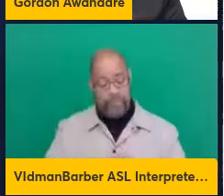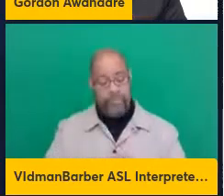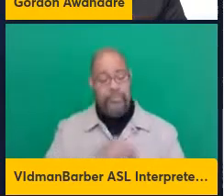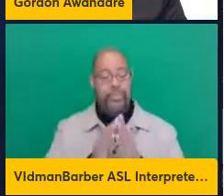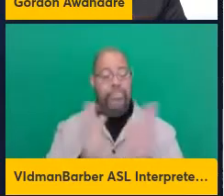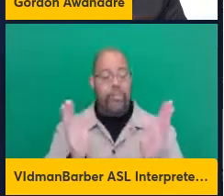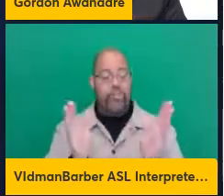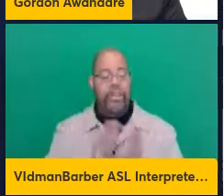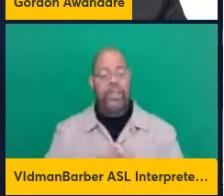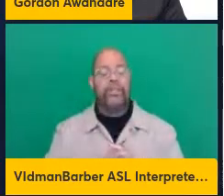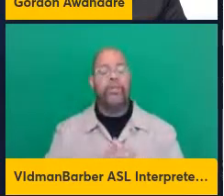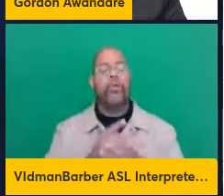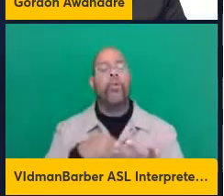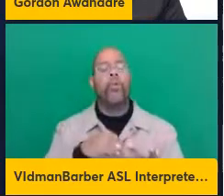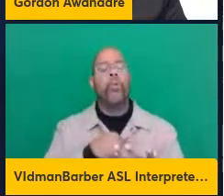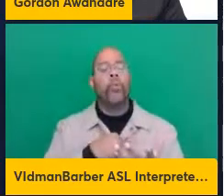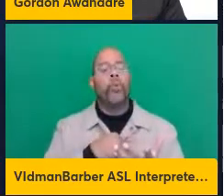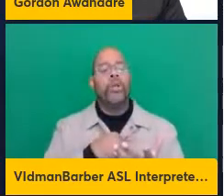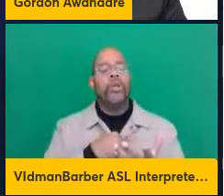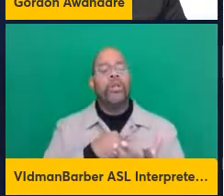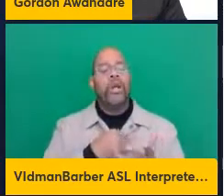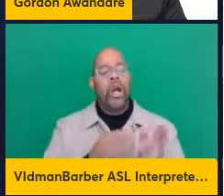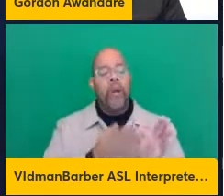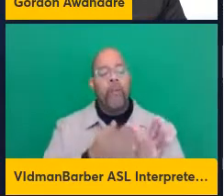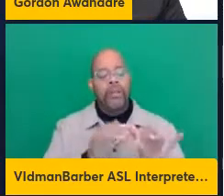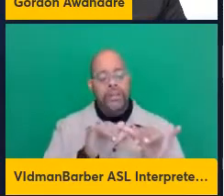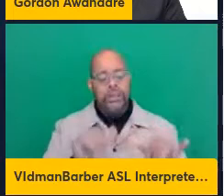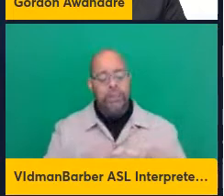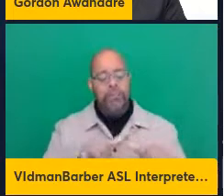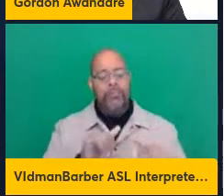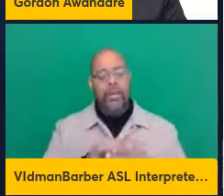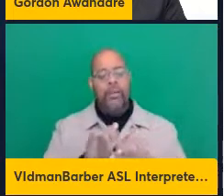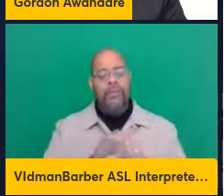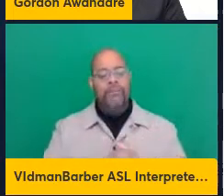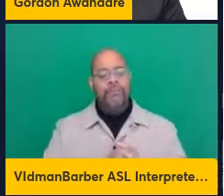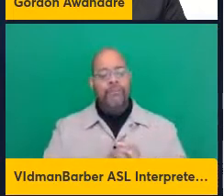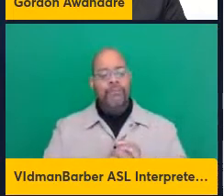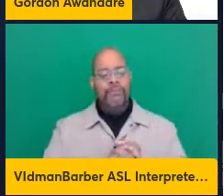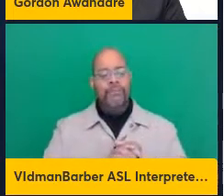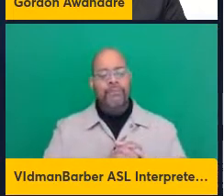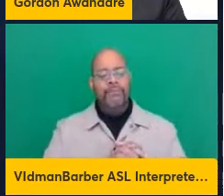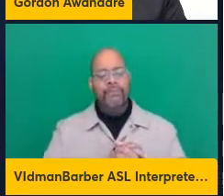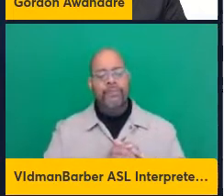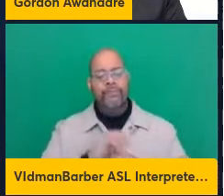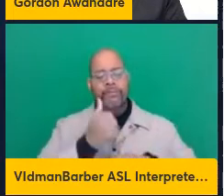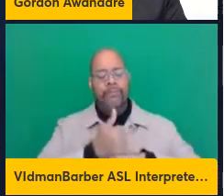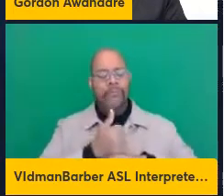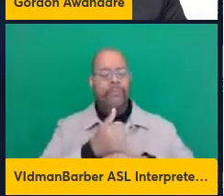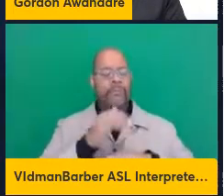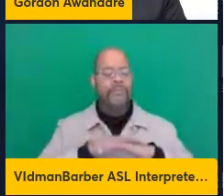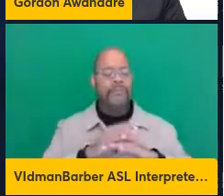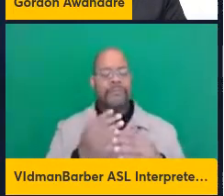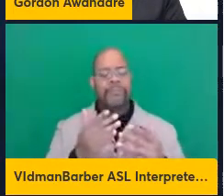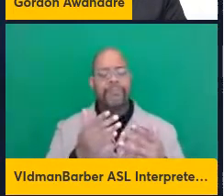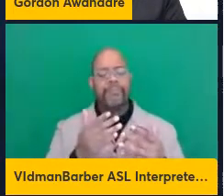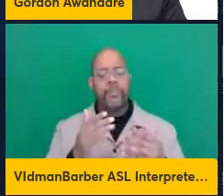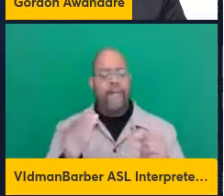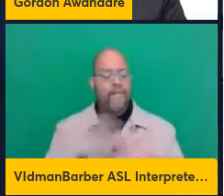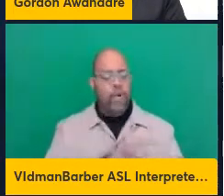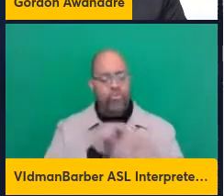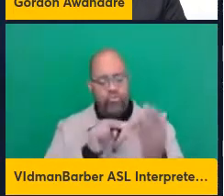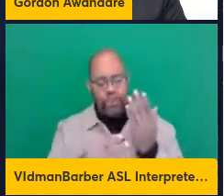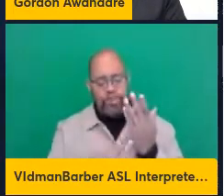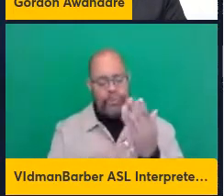generally, we operate a system that is based on full